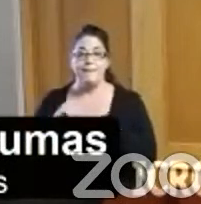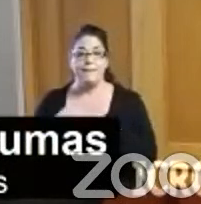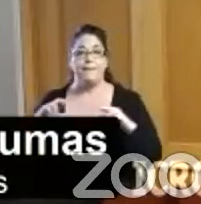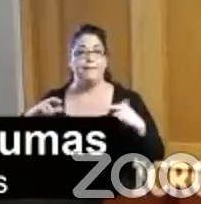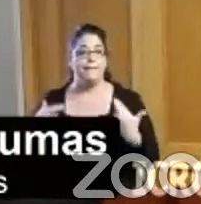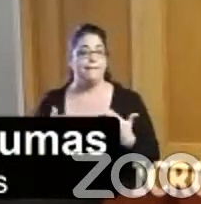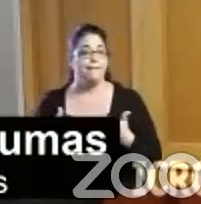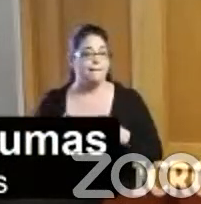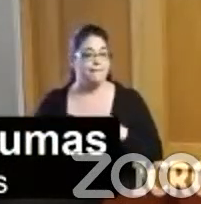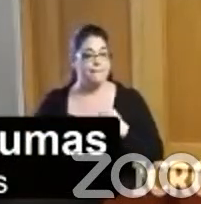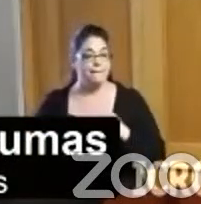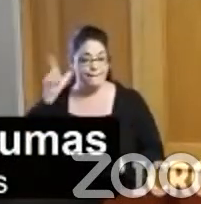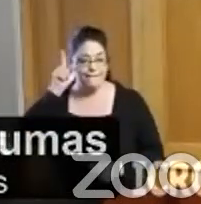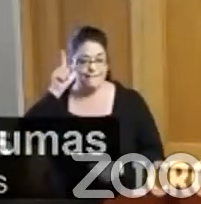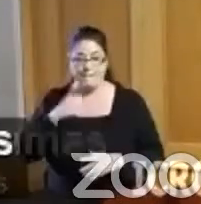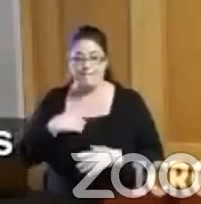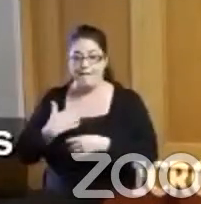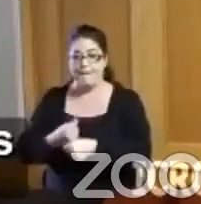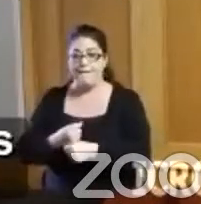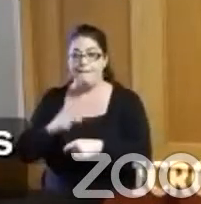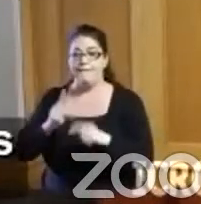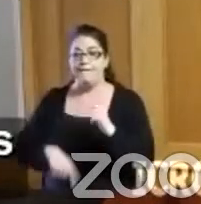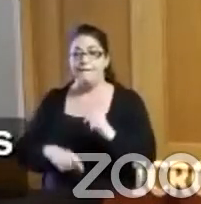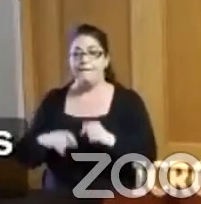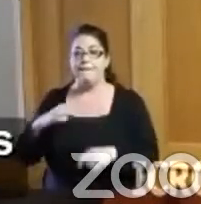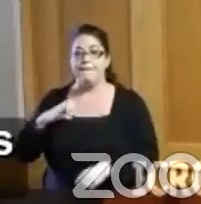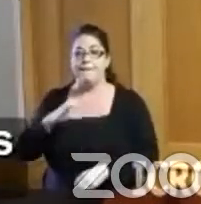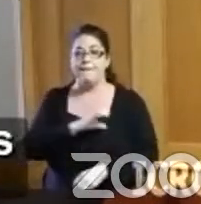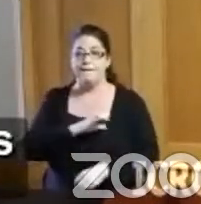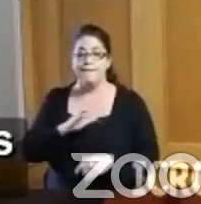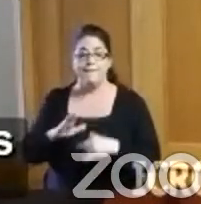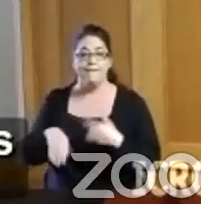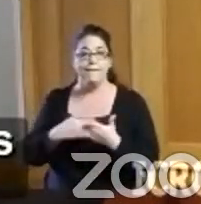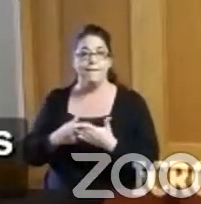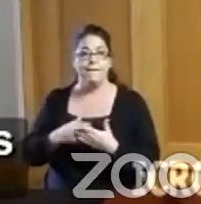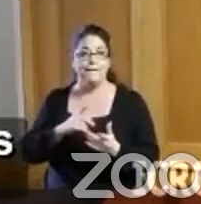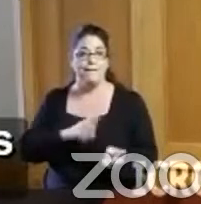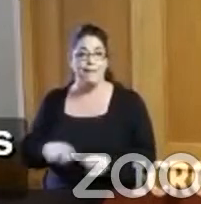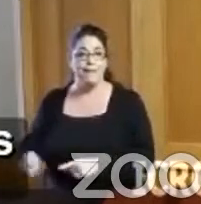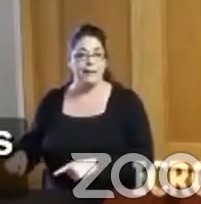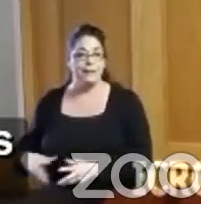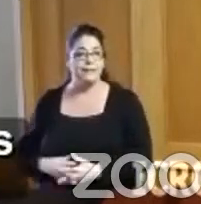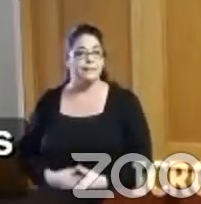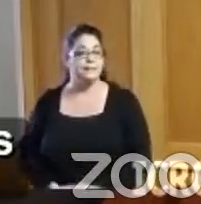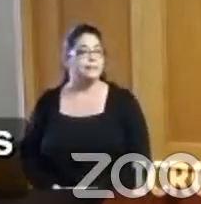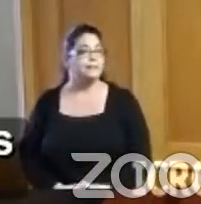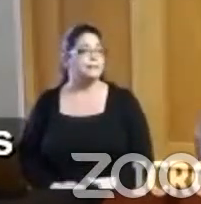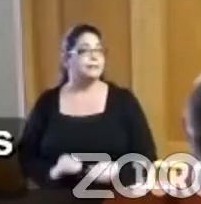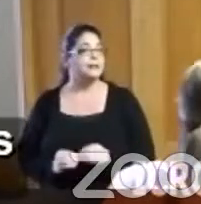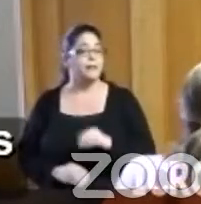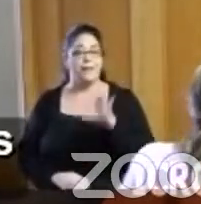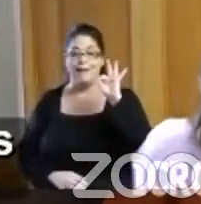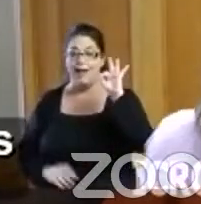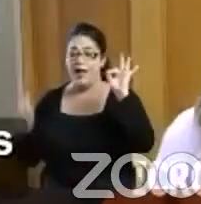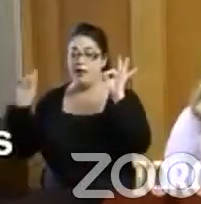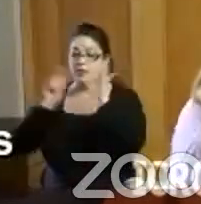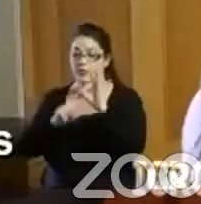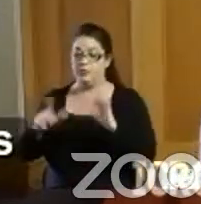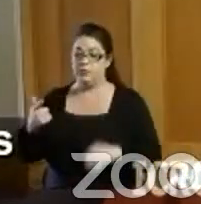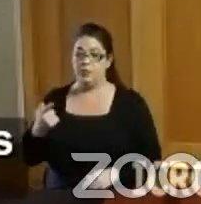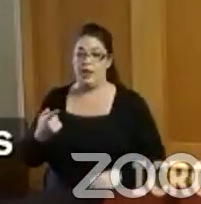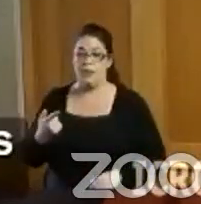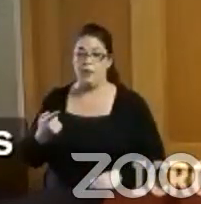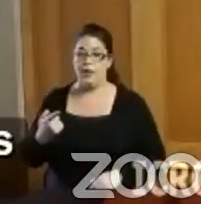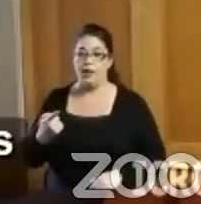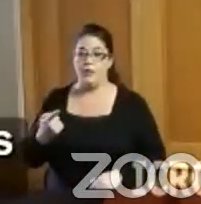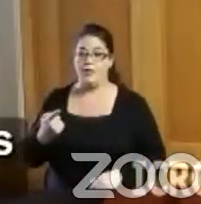is summarize what those consent agenda items are. We have item 9 all the way through 21. I will not